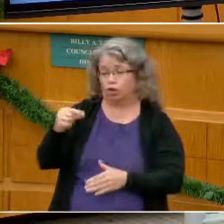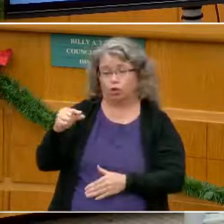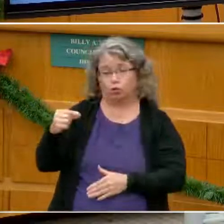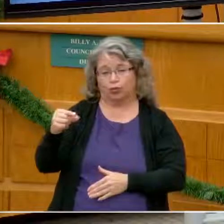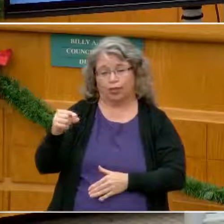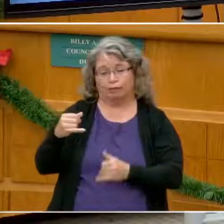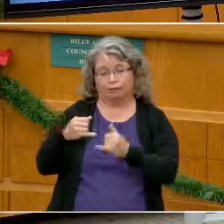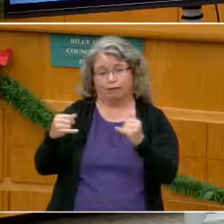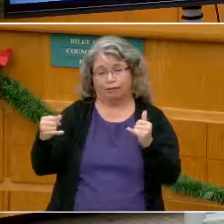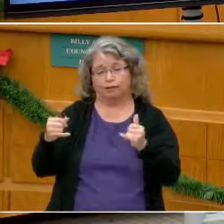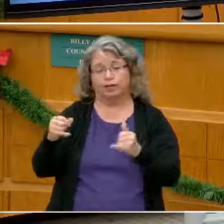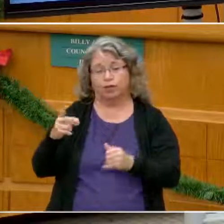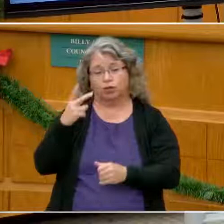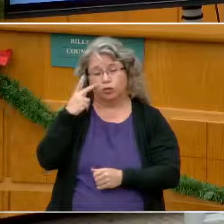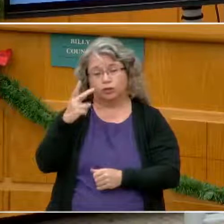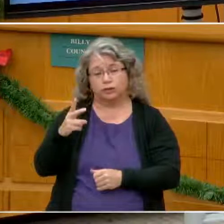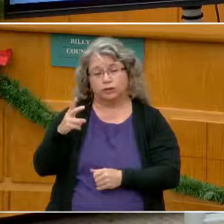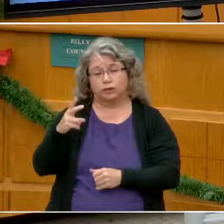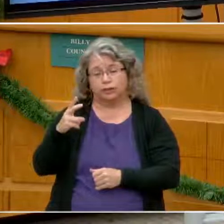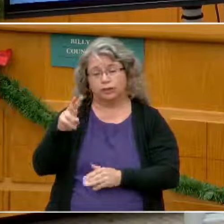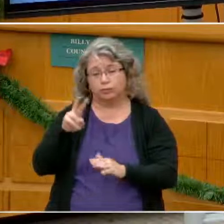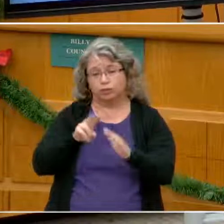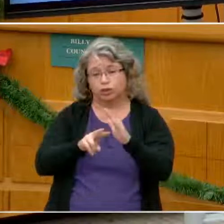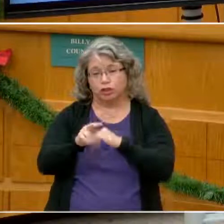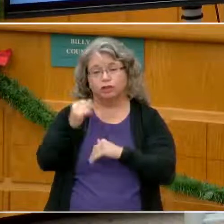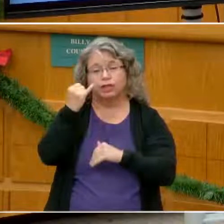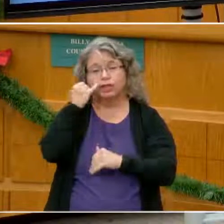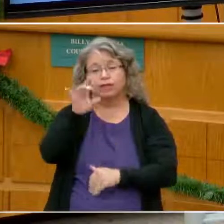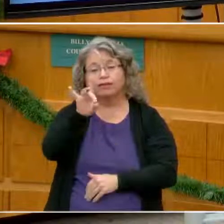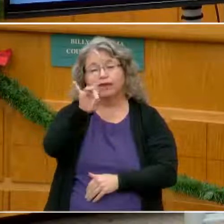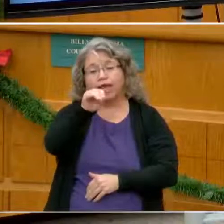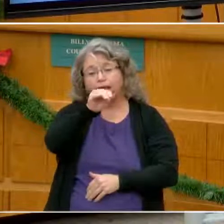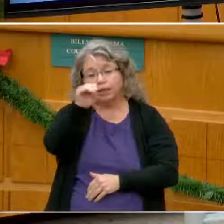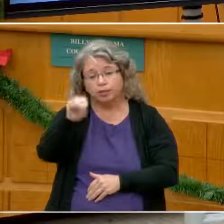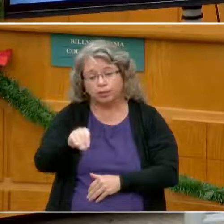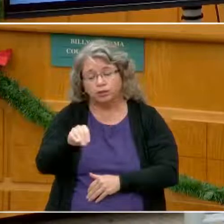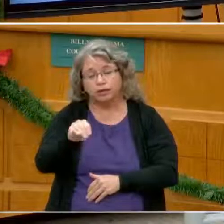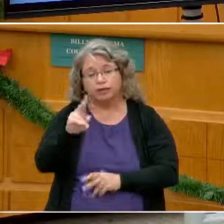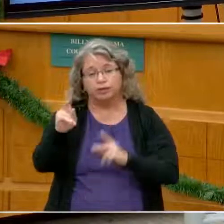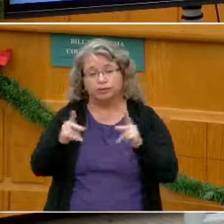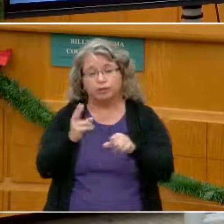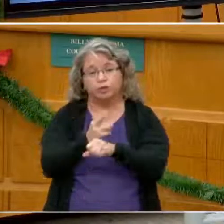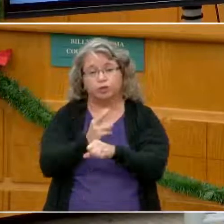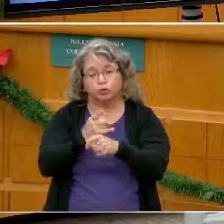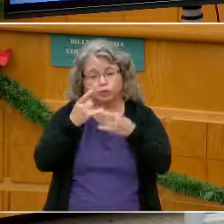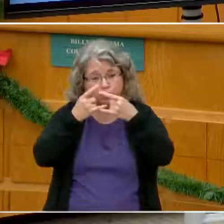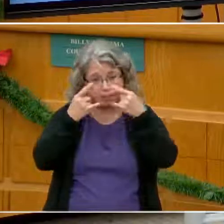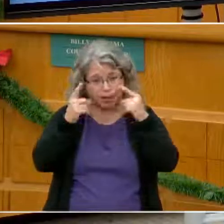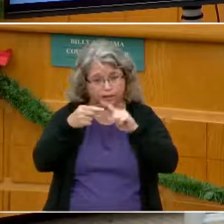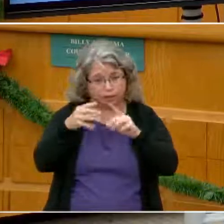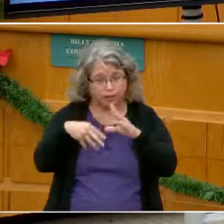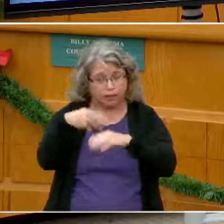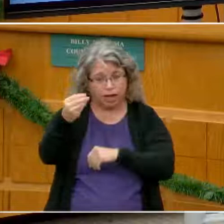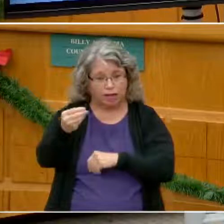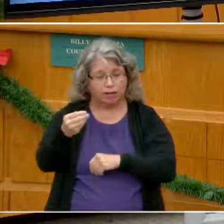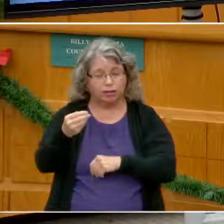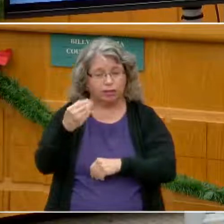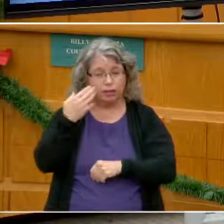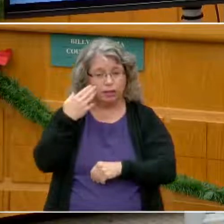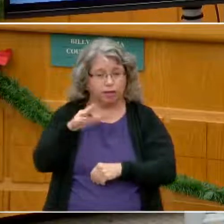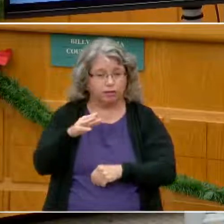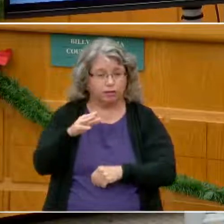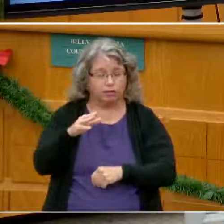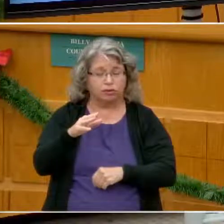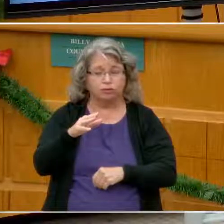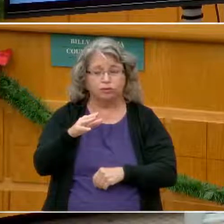you'll see the projection if 80% of people wear their masks out in public. Masks work. I don't know if you can tell by my voice. I know you can't see